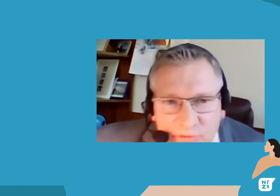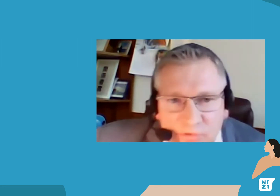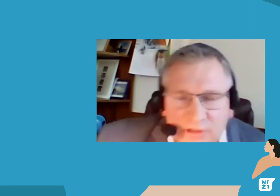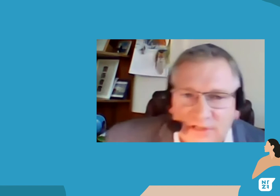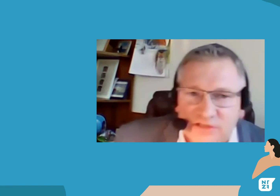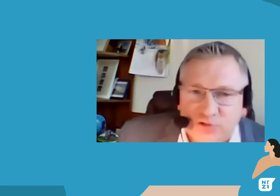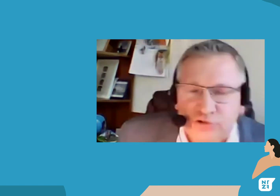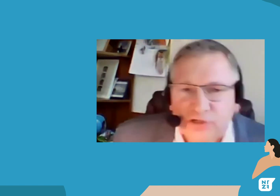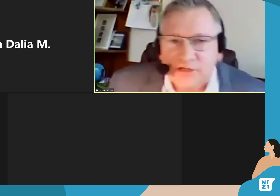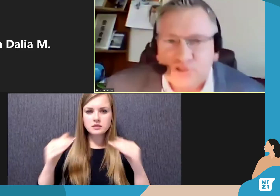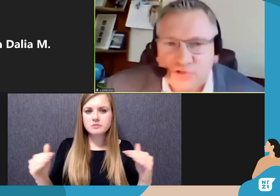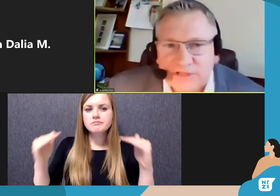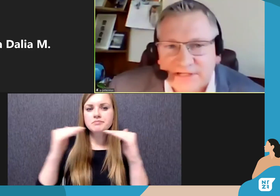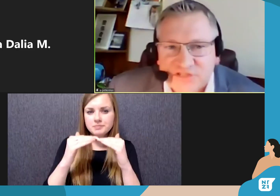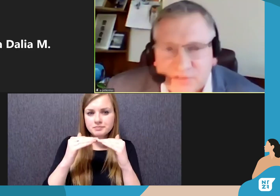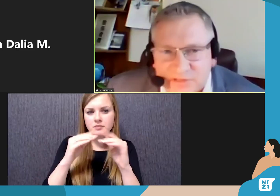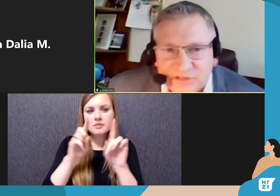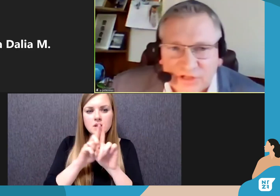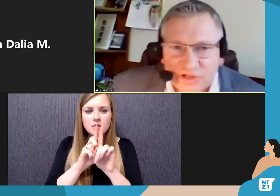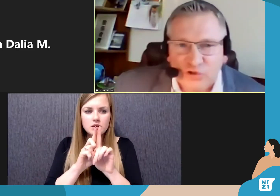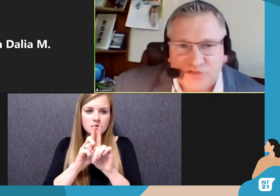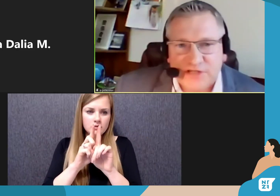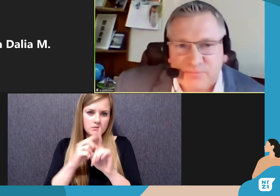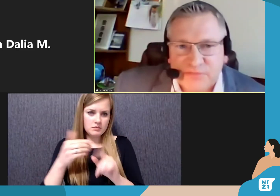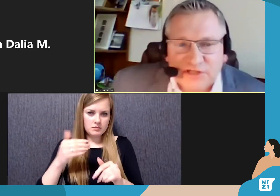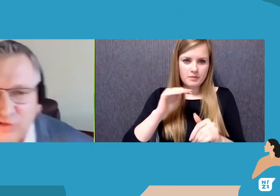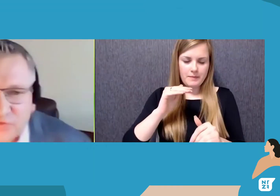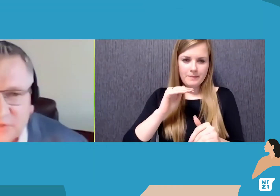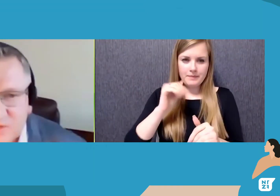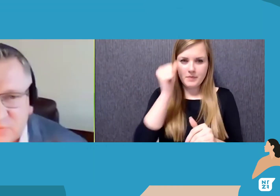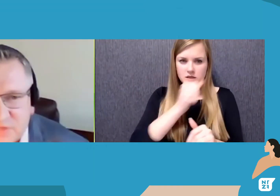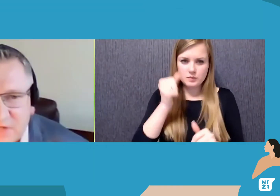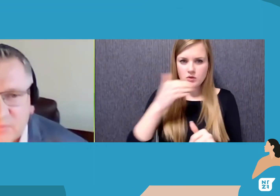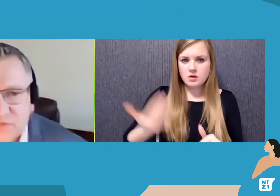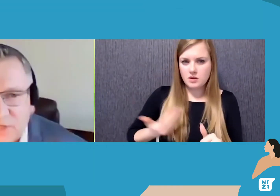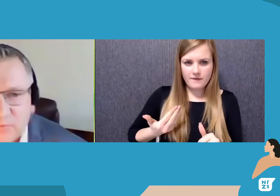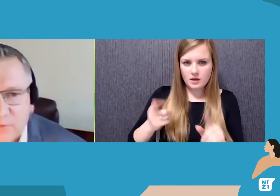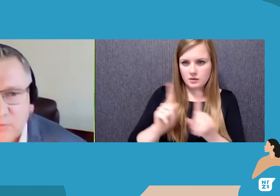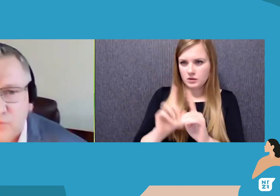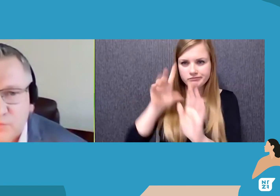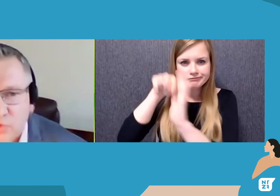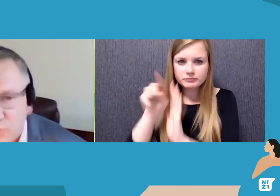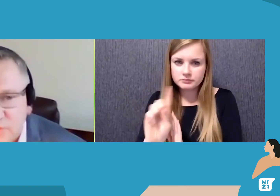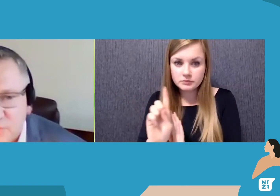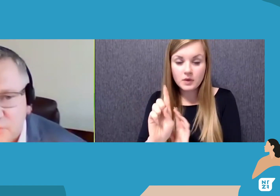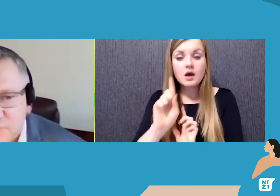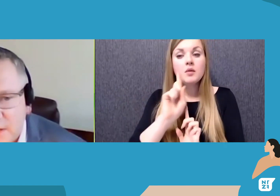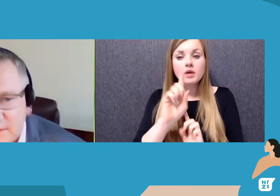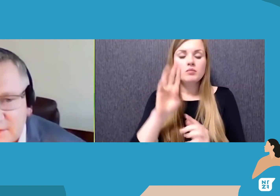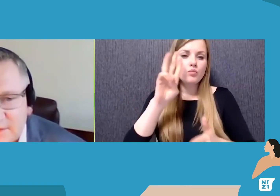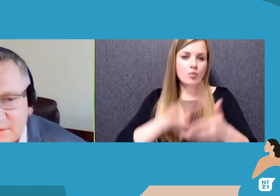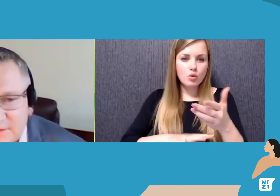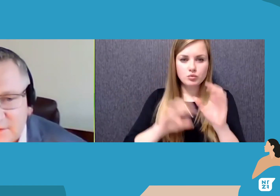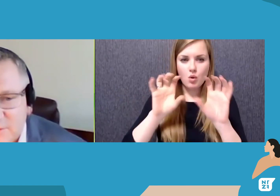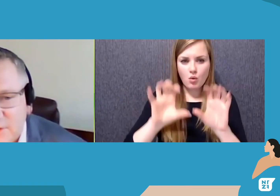administrative offences related to the inviolability of persons' private life, but it does